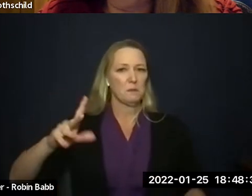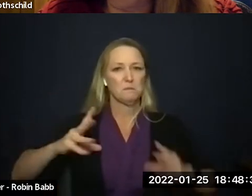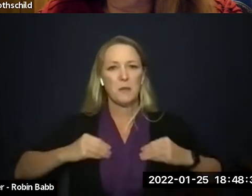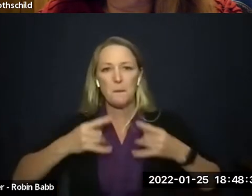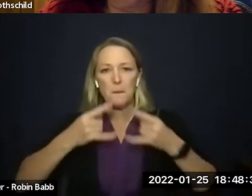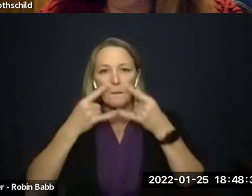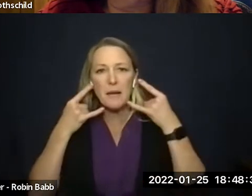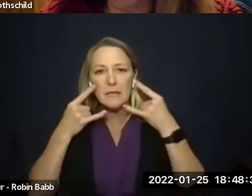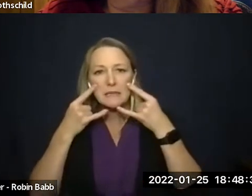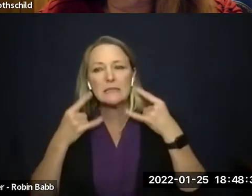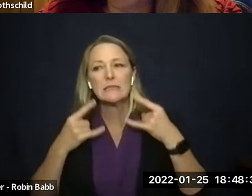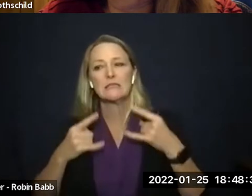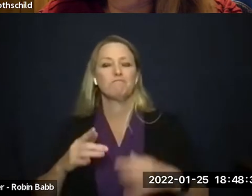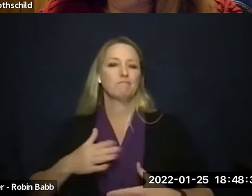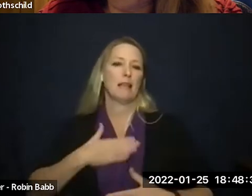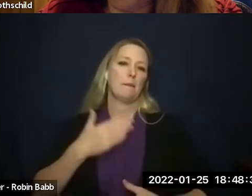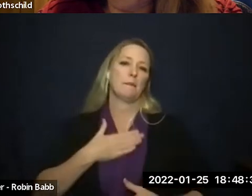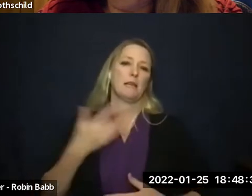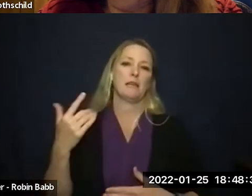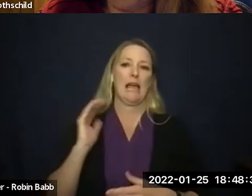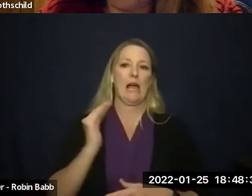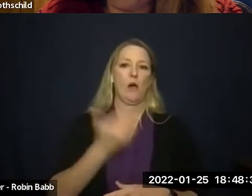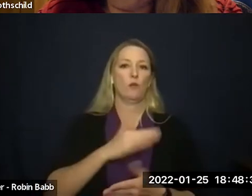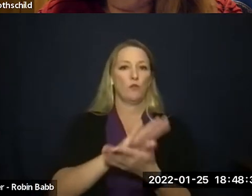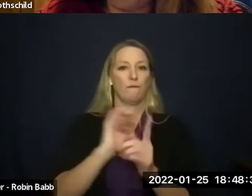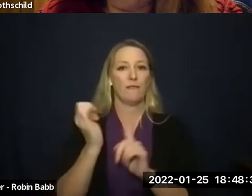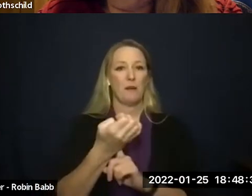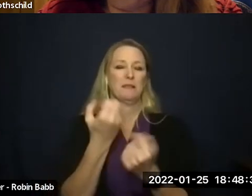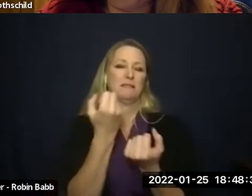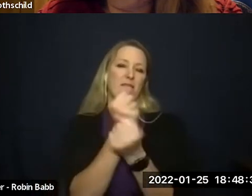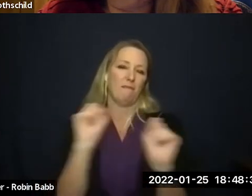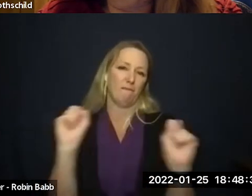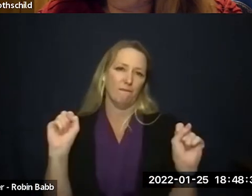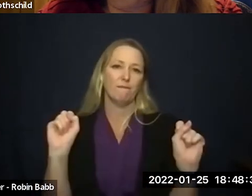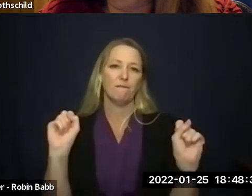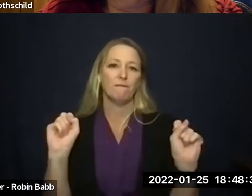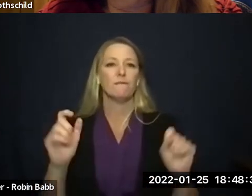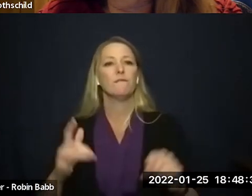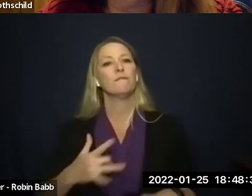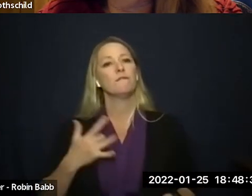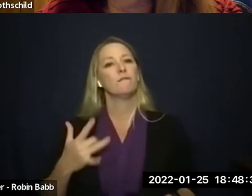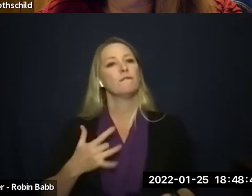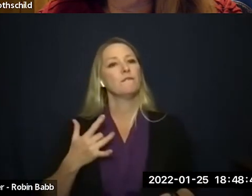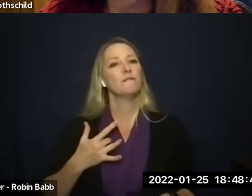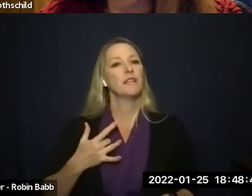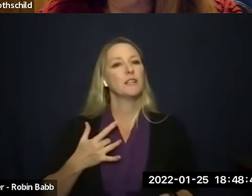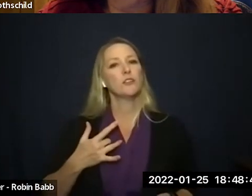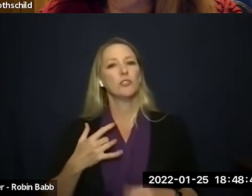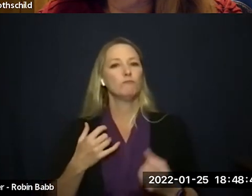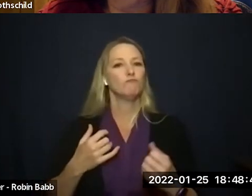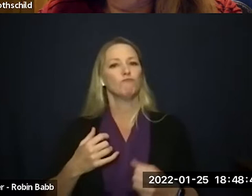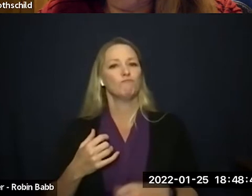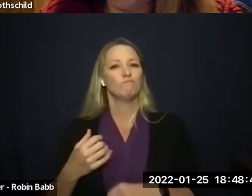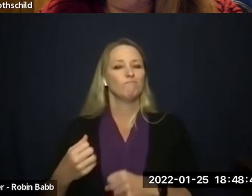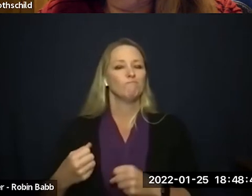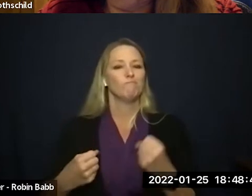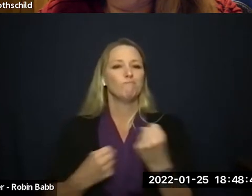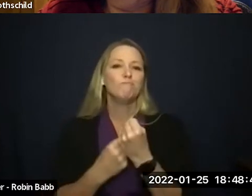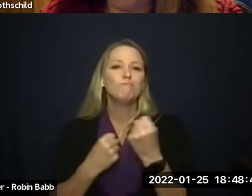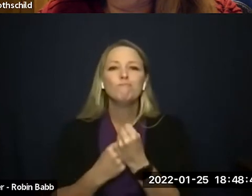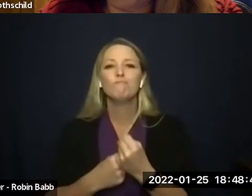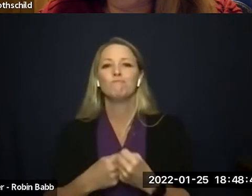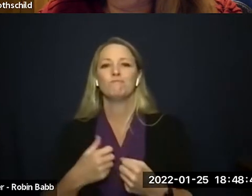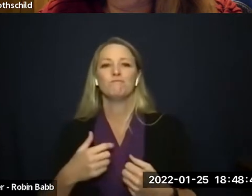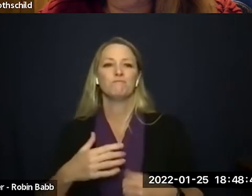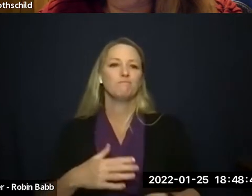that we are creating a safe environment at school and it's really encouraging and please keep up the good